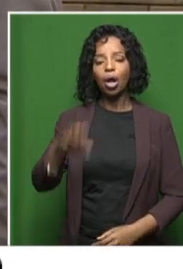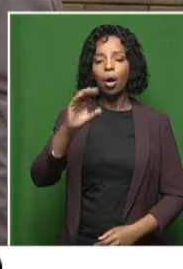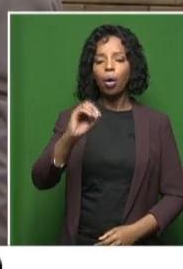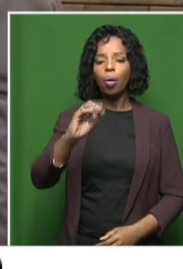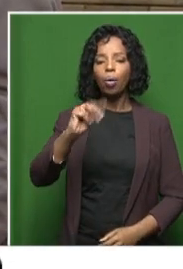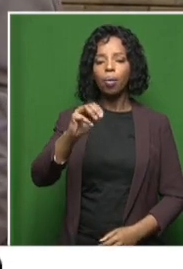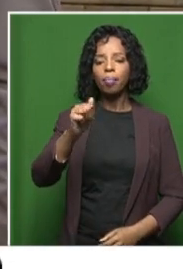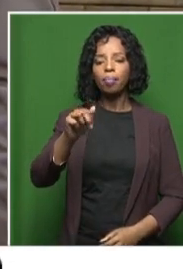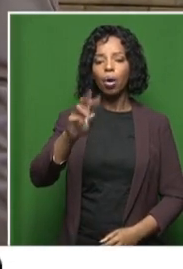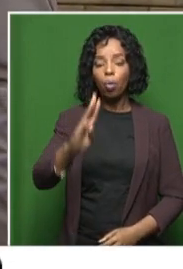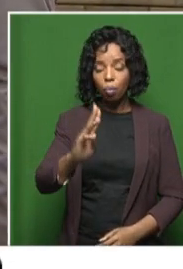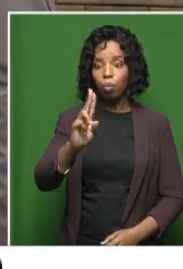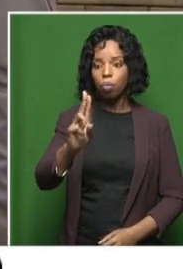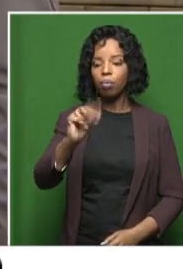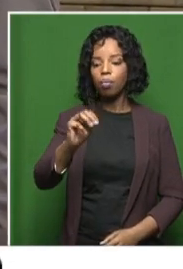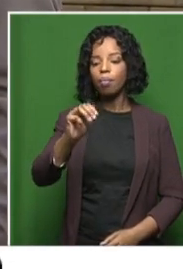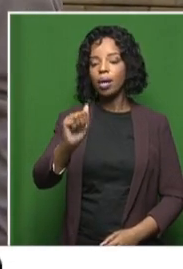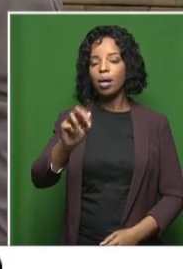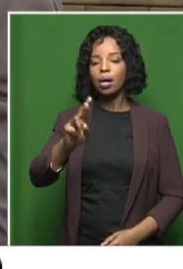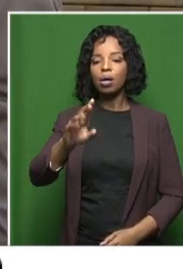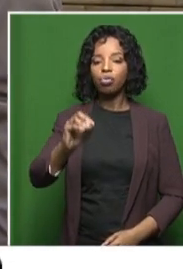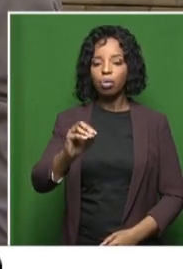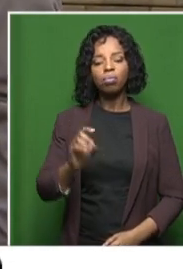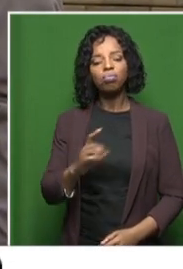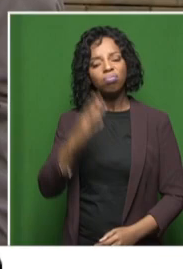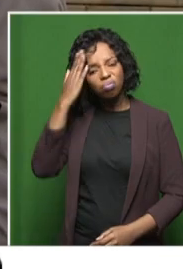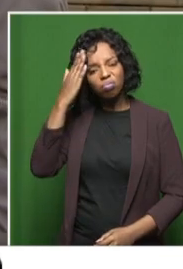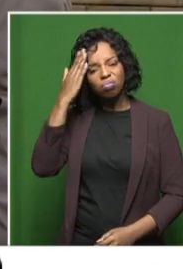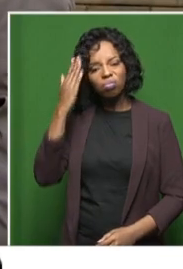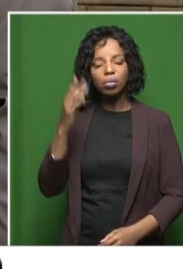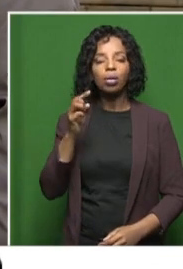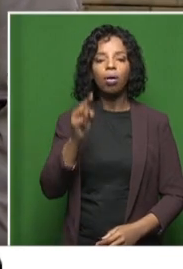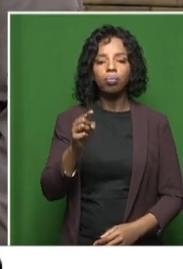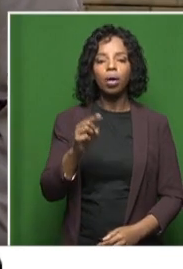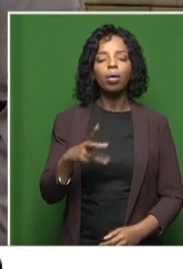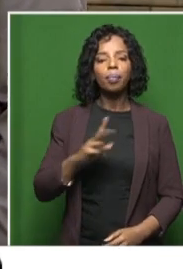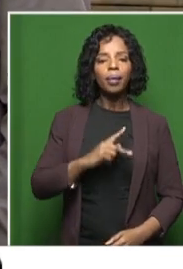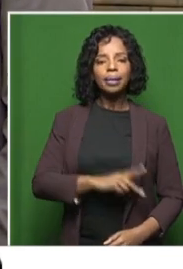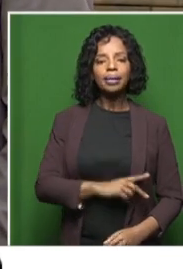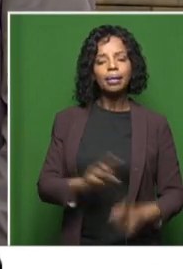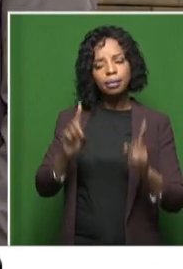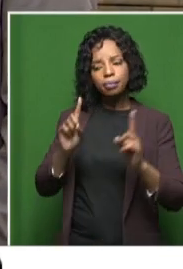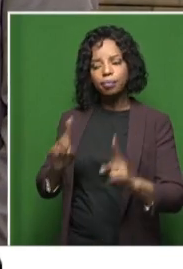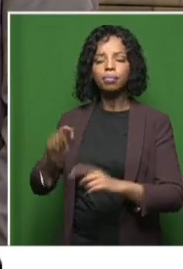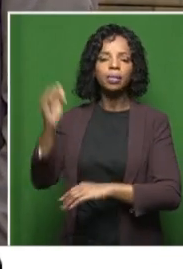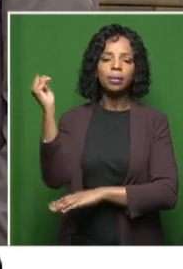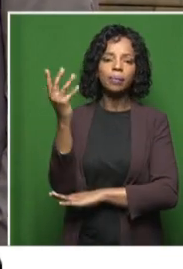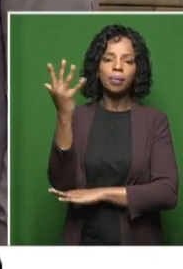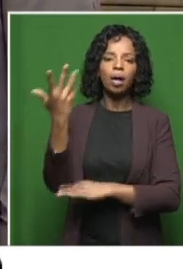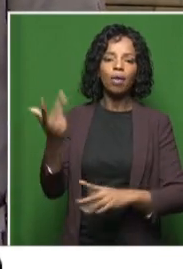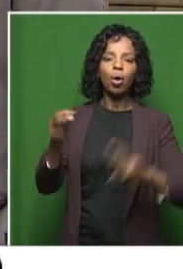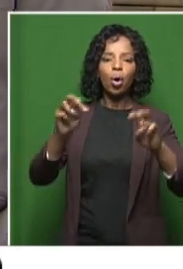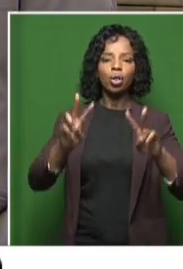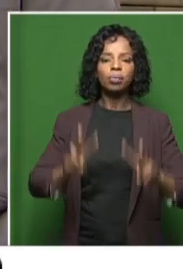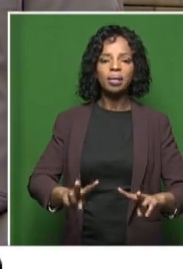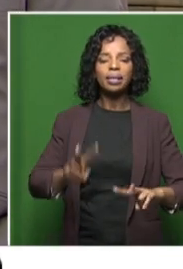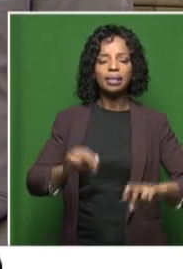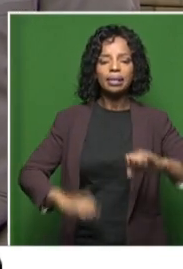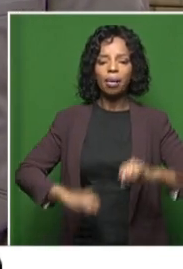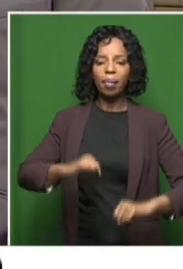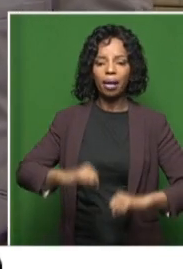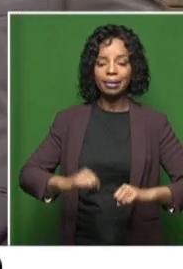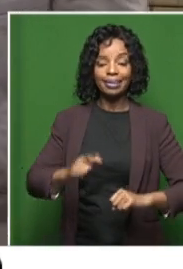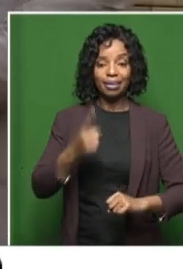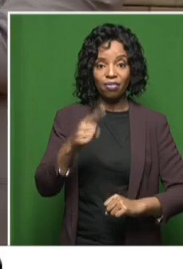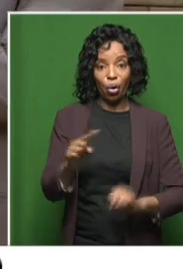particular coup d'etat. You know, President Cyril Ramaphosa, when it comes to peace and stability, is very prevalent and speaking, and very vociferous on speaking on those